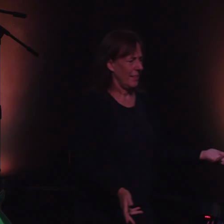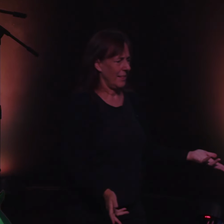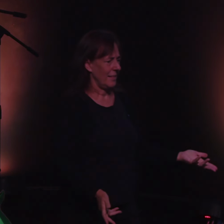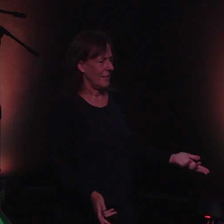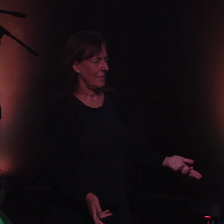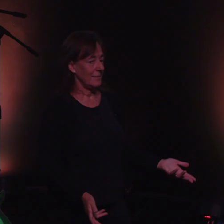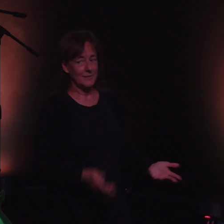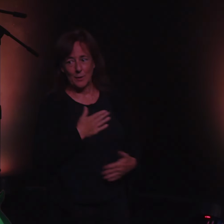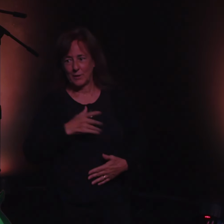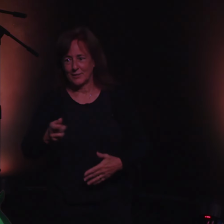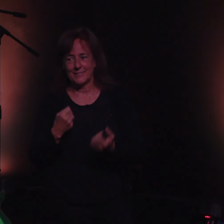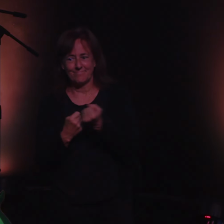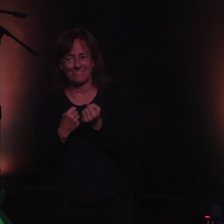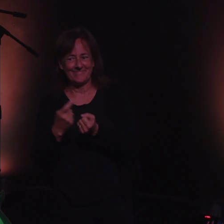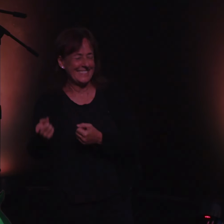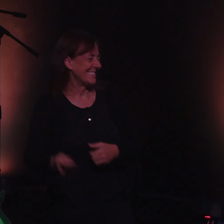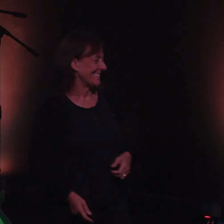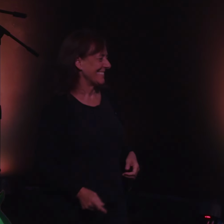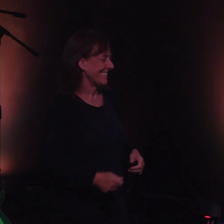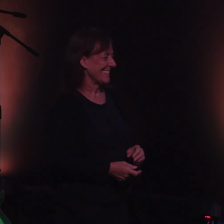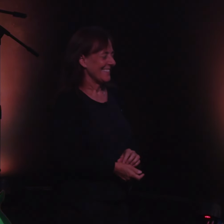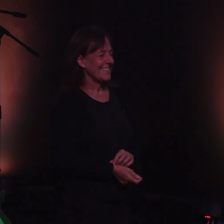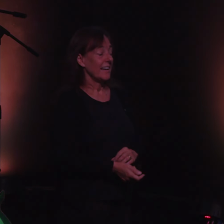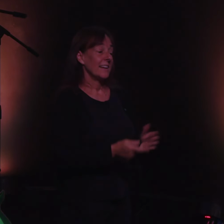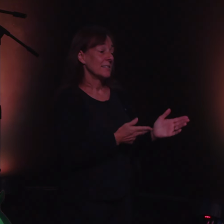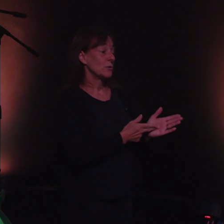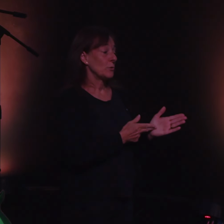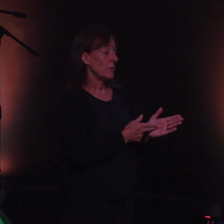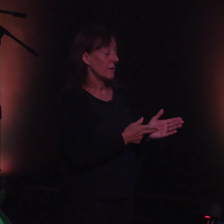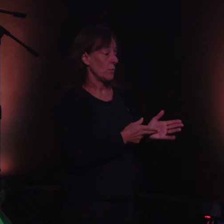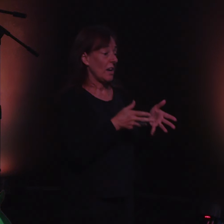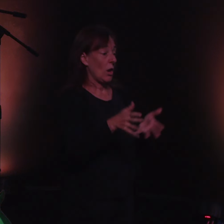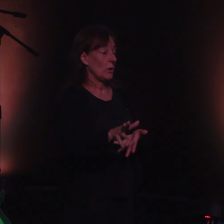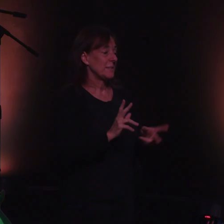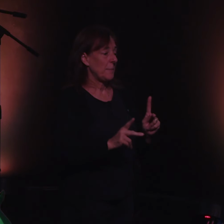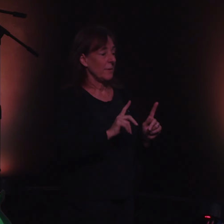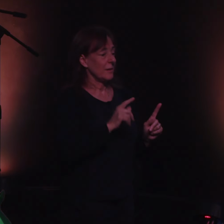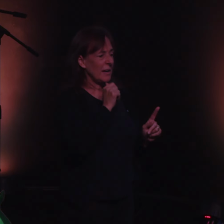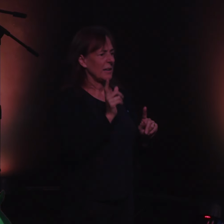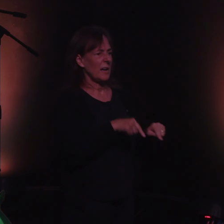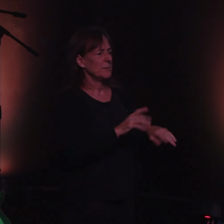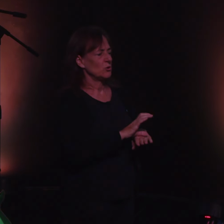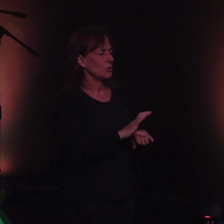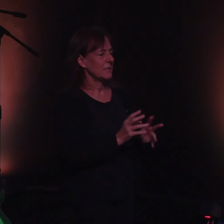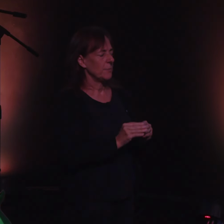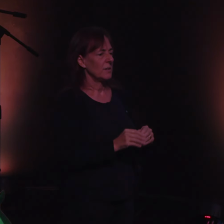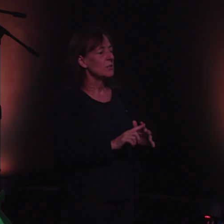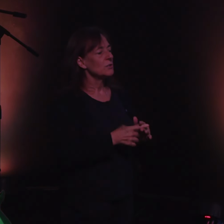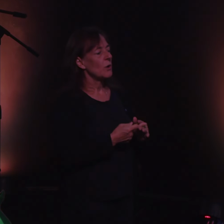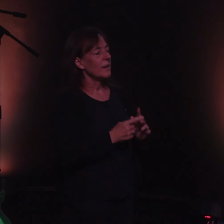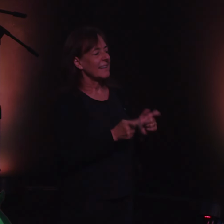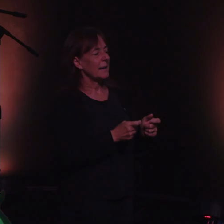Three of you. I appreciate you. Three of you agree with me. Here's the truth. We're going to lose some people from this church. I promise you. You start